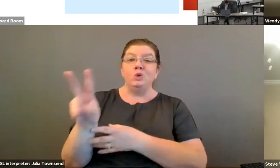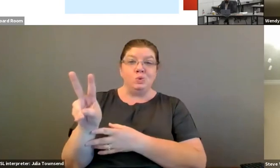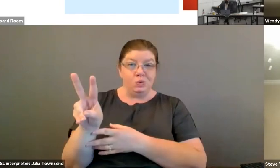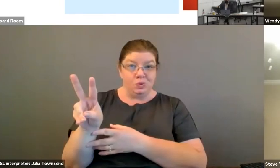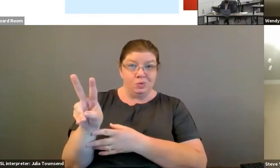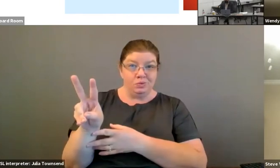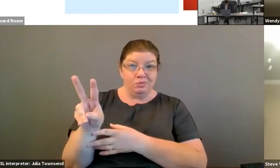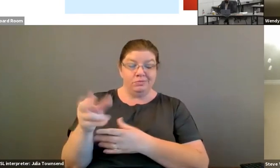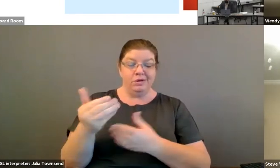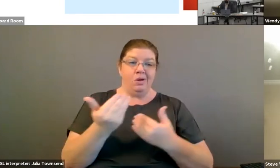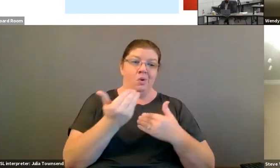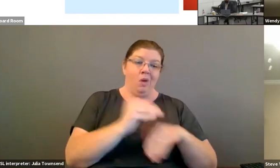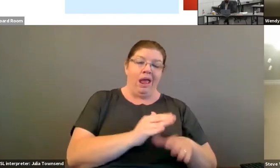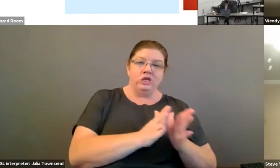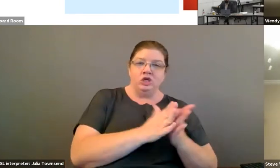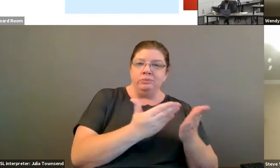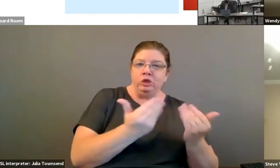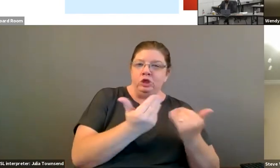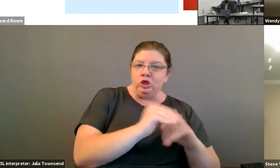ration books,